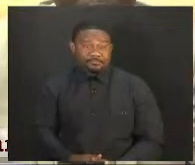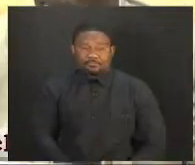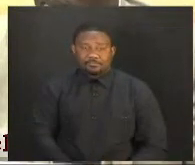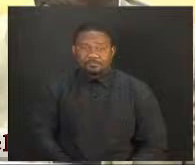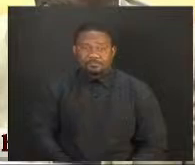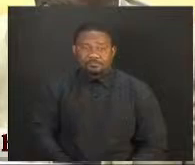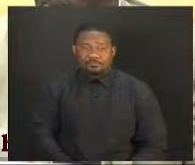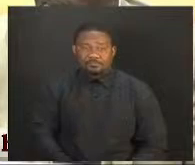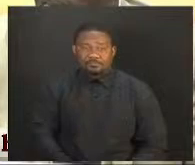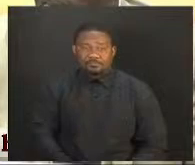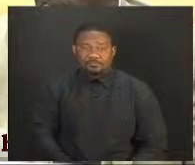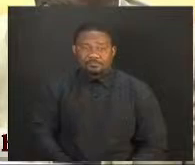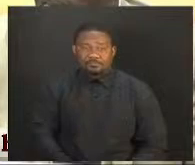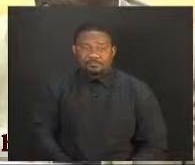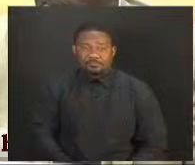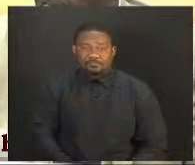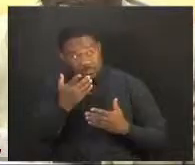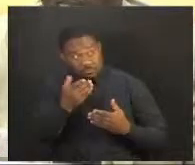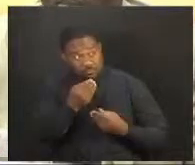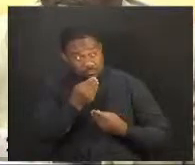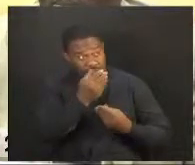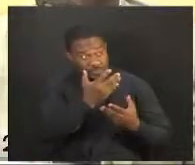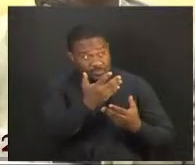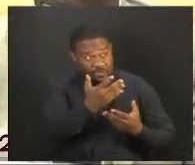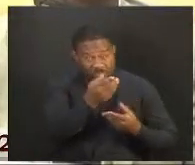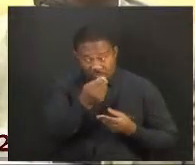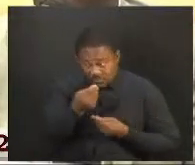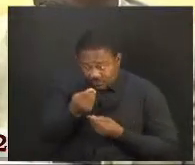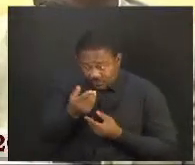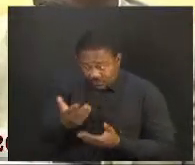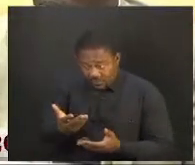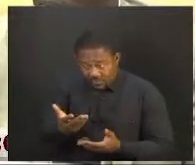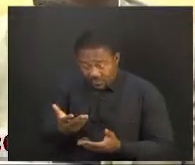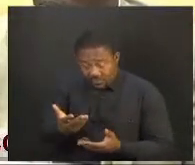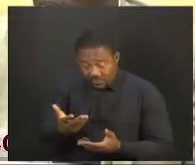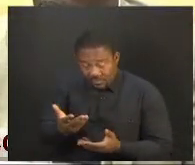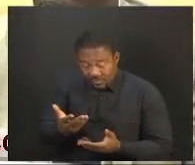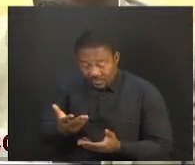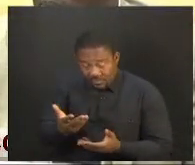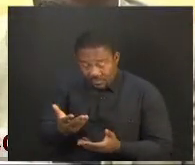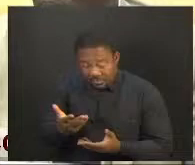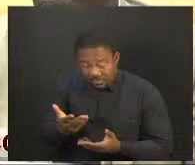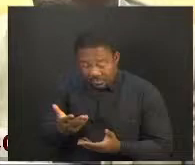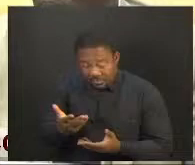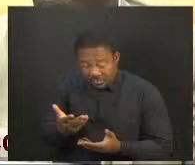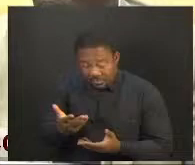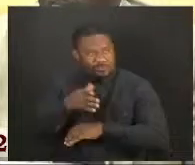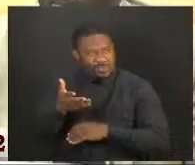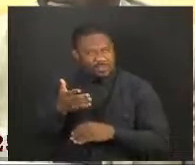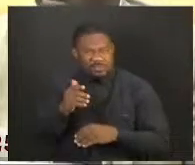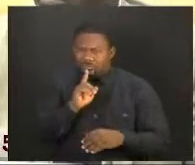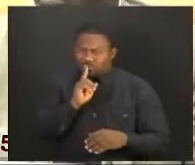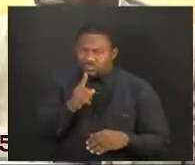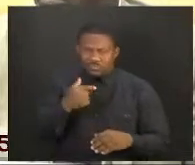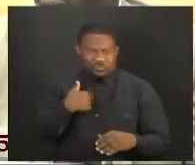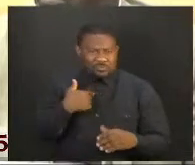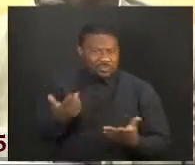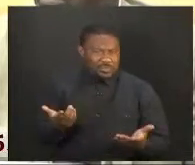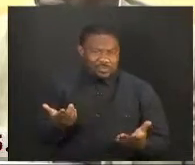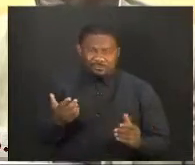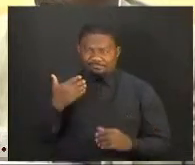Probably through you to the table office. Mr. Speaker, it's true that not all of us have had copies of